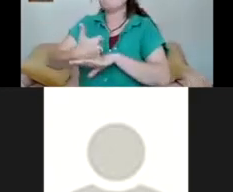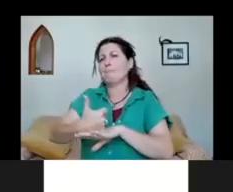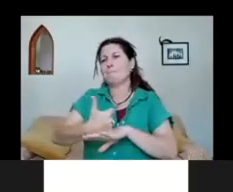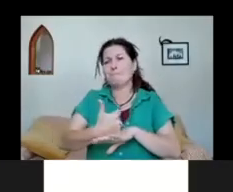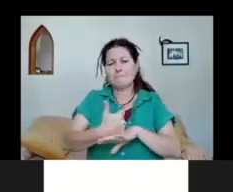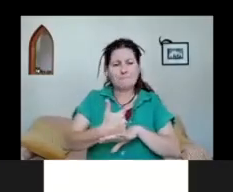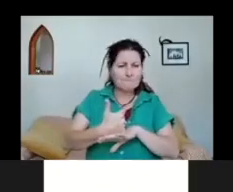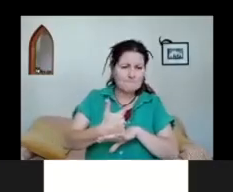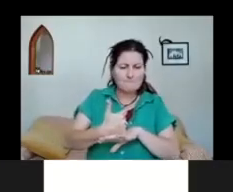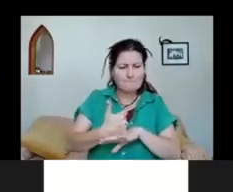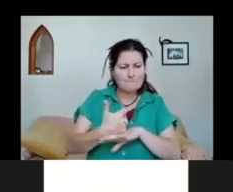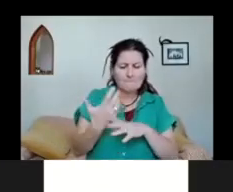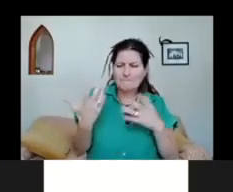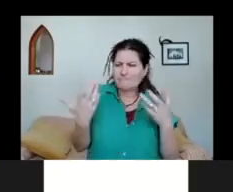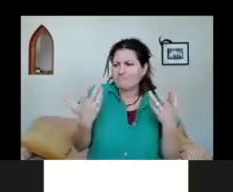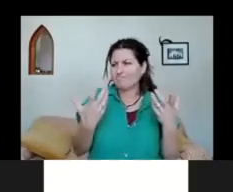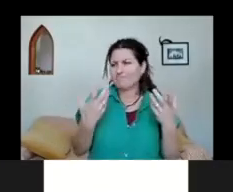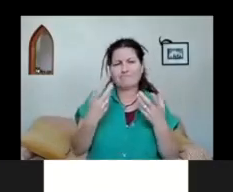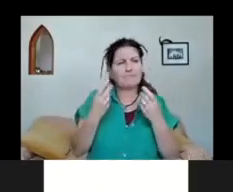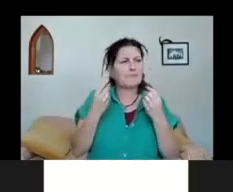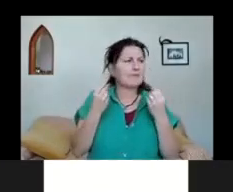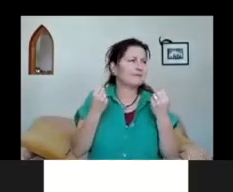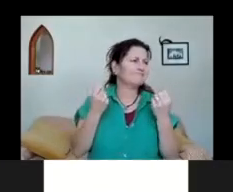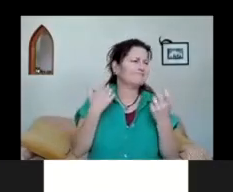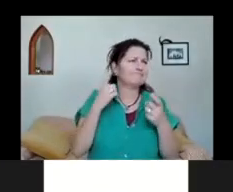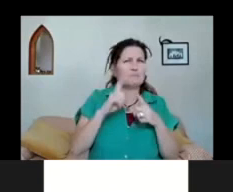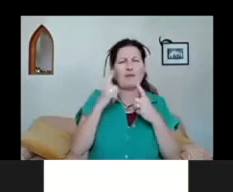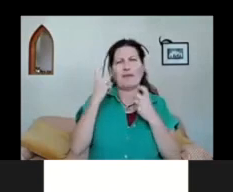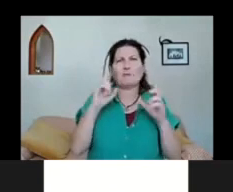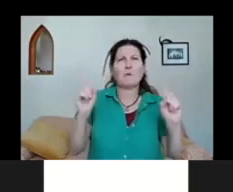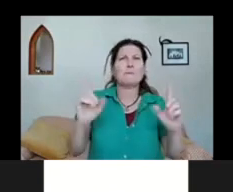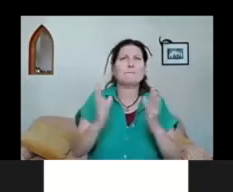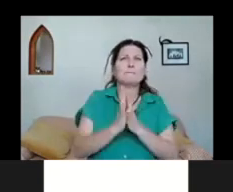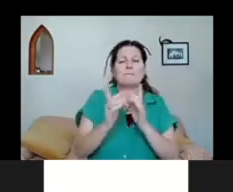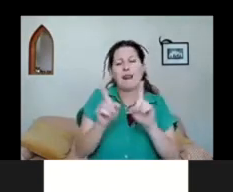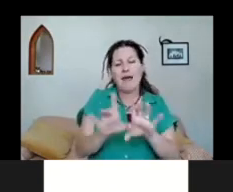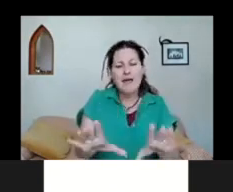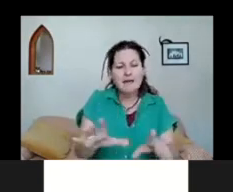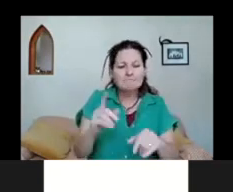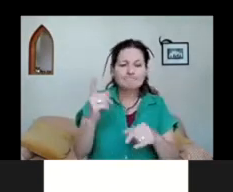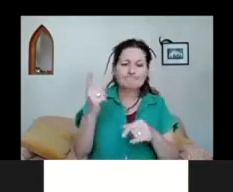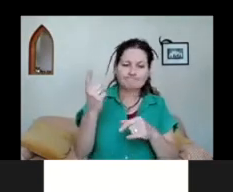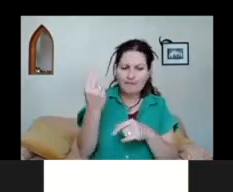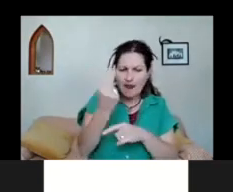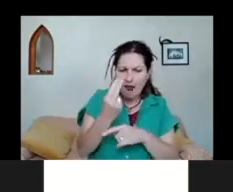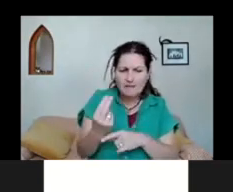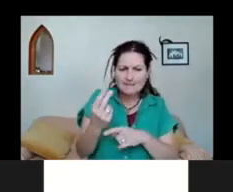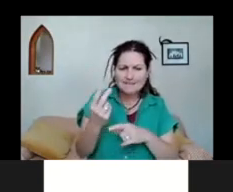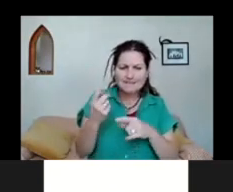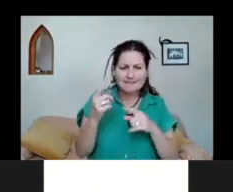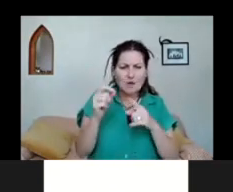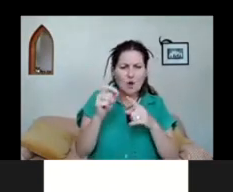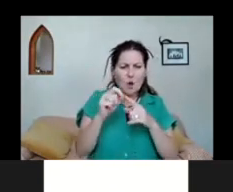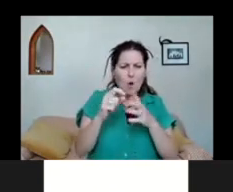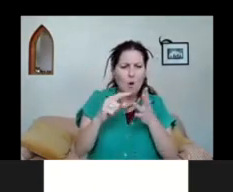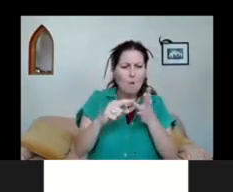something, I don't know, some way of, what am I trying to think of? So, I mean, there's some artists where, some of these artists kind of portal websites where you go in and you